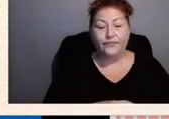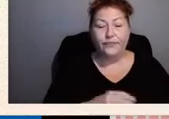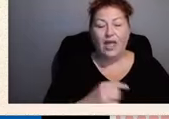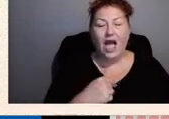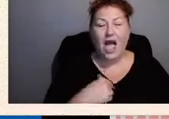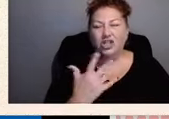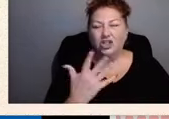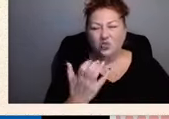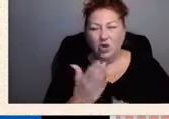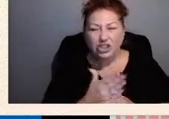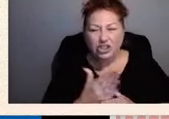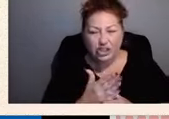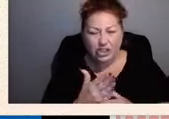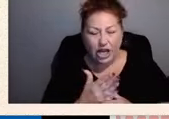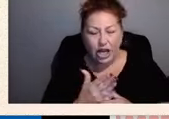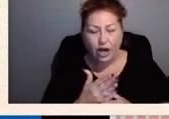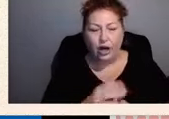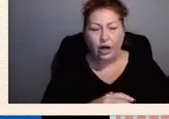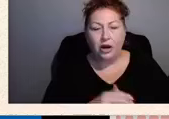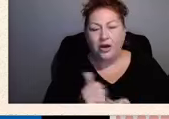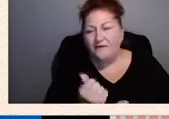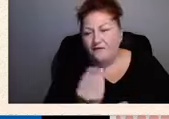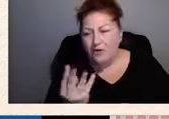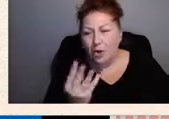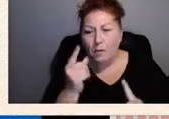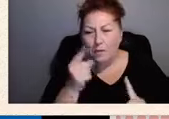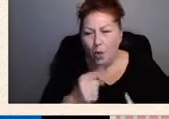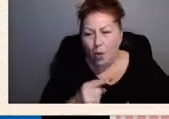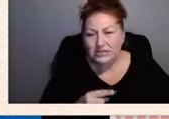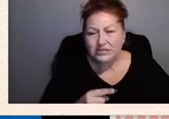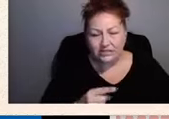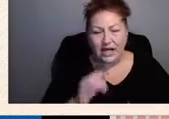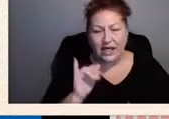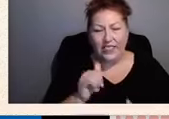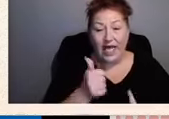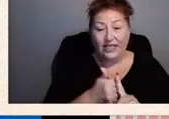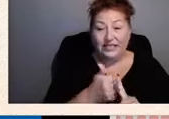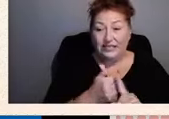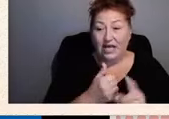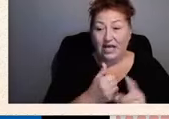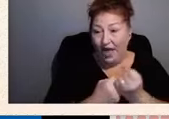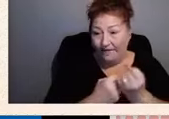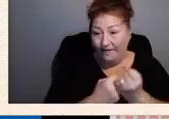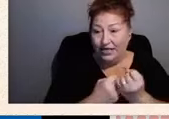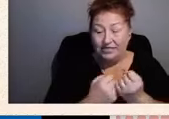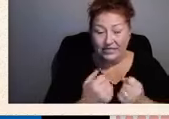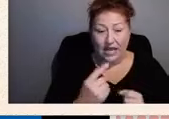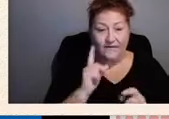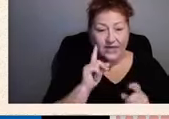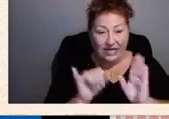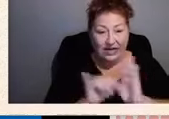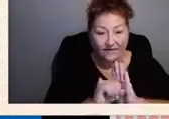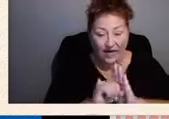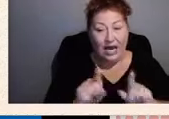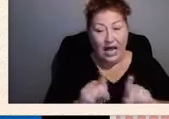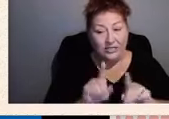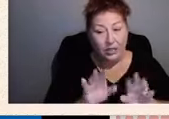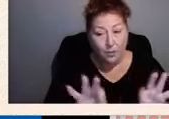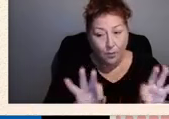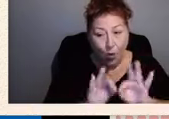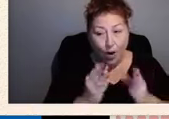share a few pointers that the self-advocates have identified as important things to